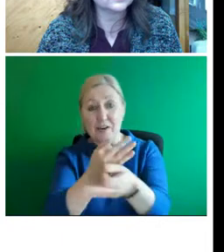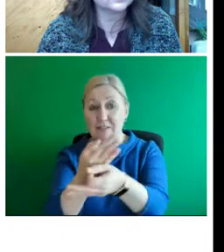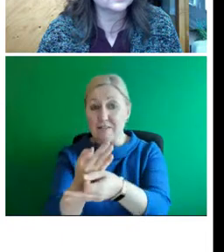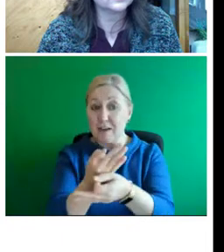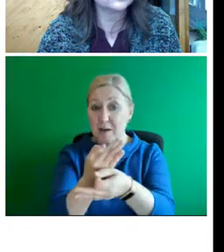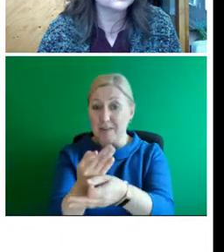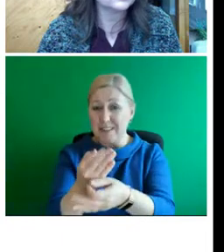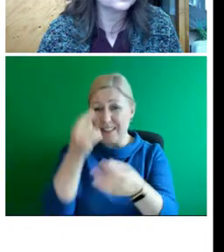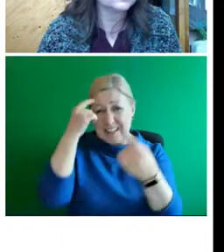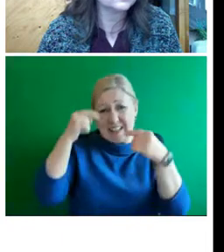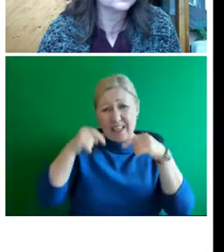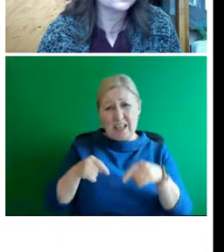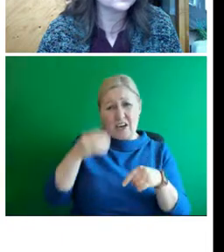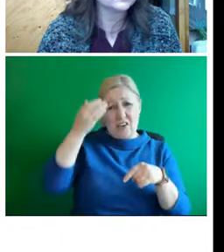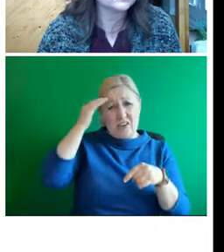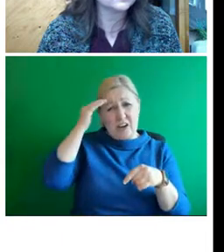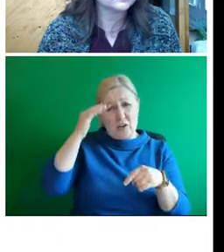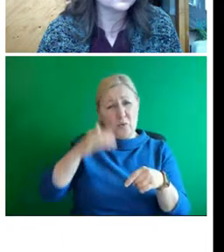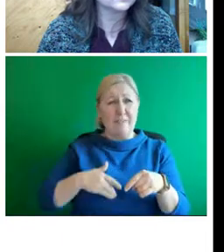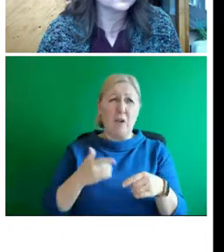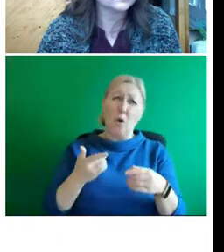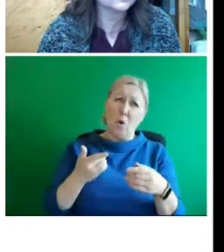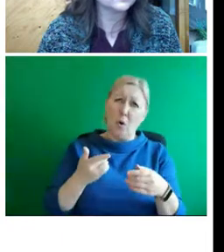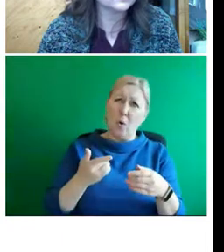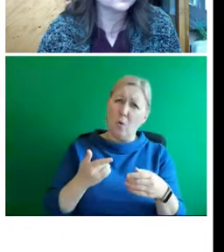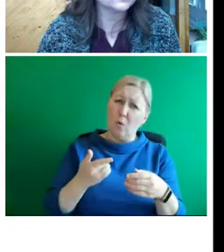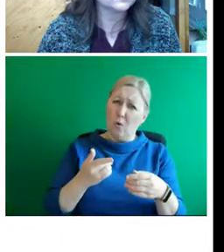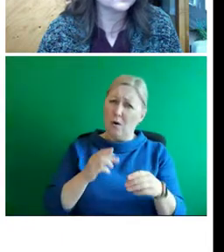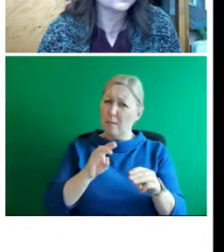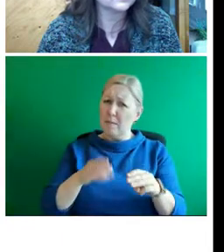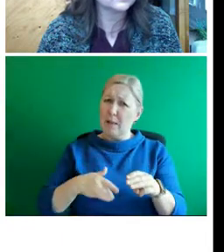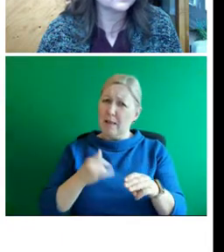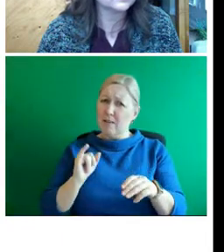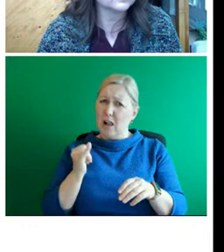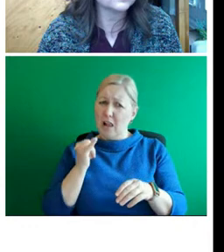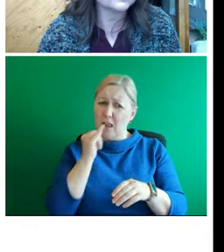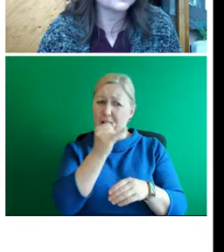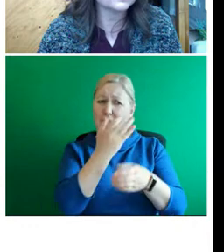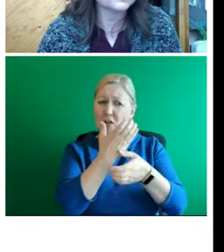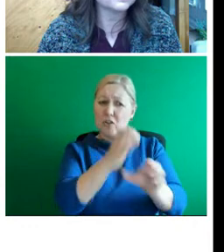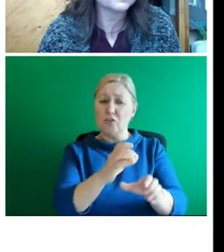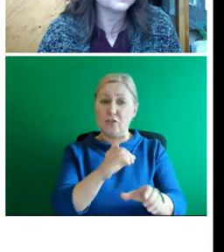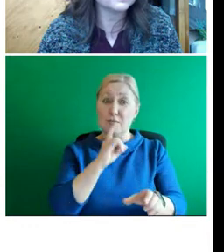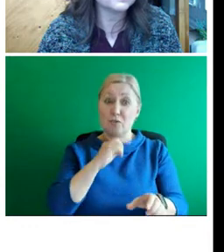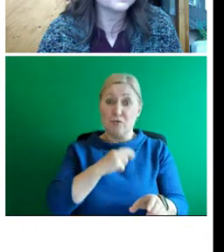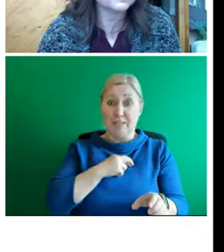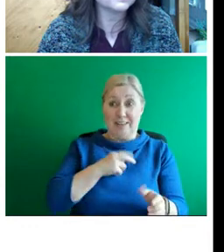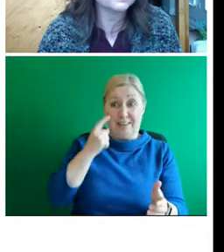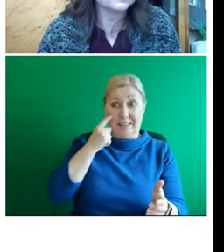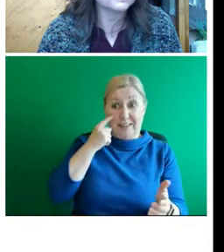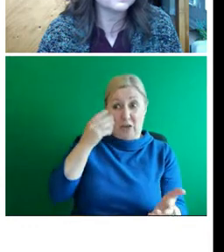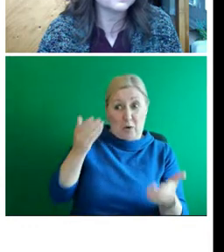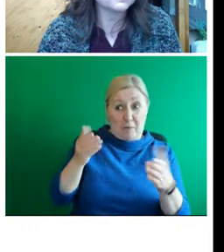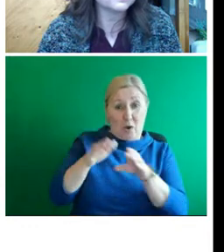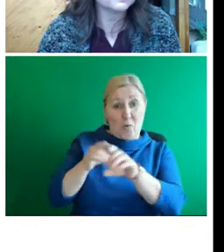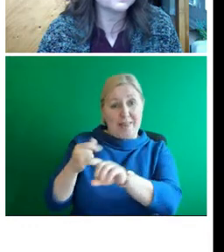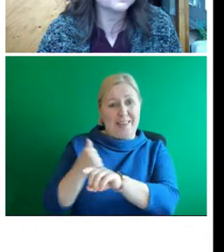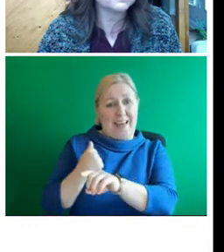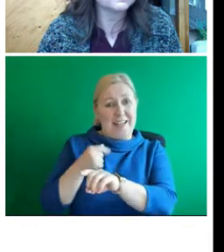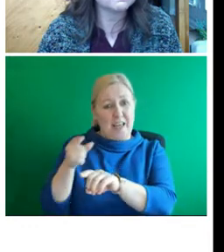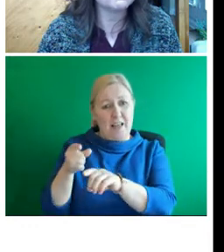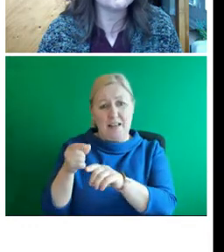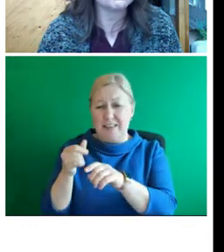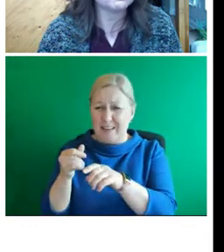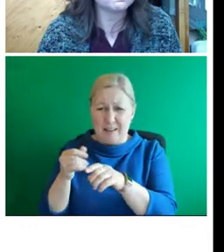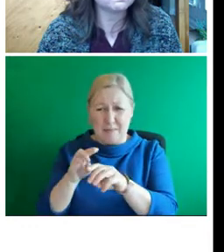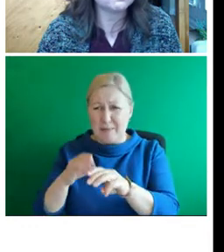think we have issues with rurality and remoteness, but I think they're of a whole other order in Saskatchewan in terms of the vast